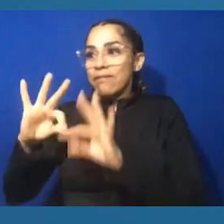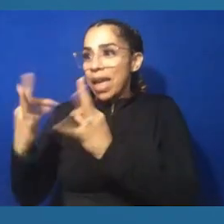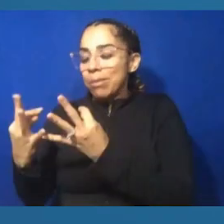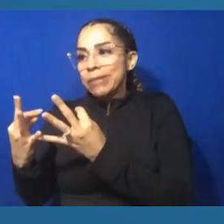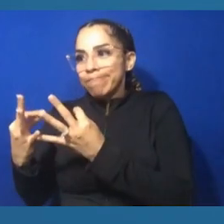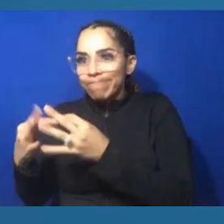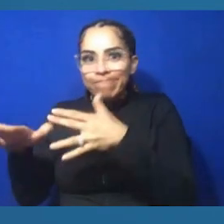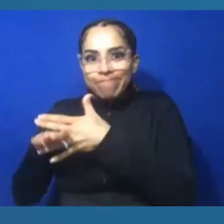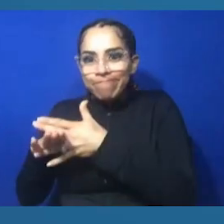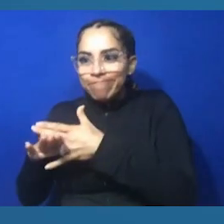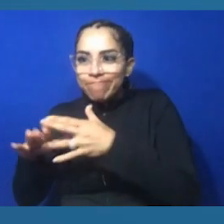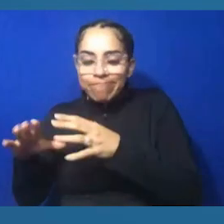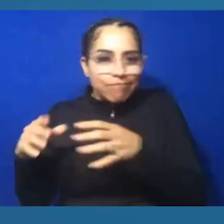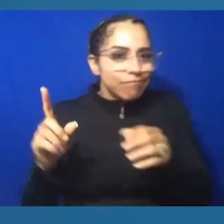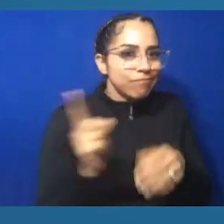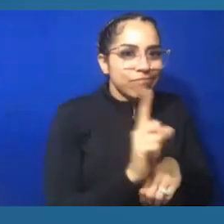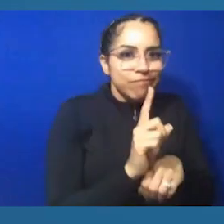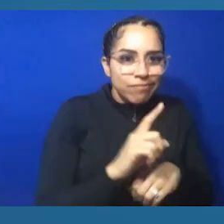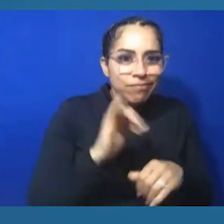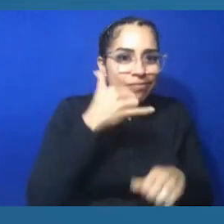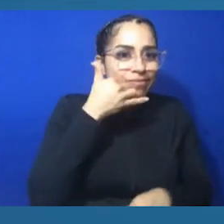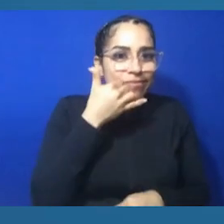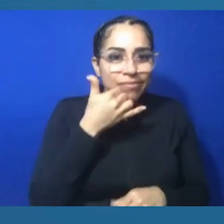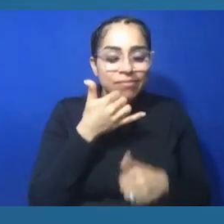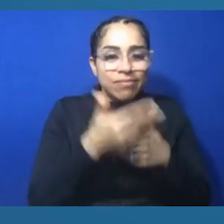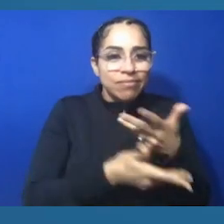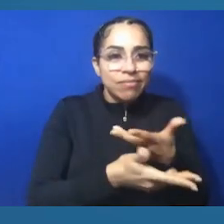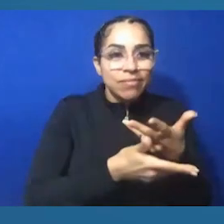Heastie, the speaker, who was